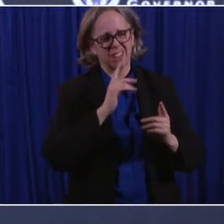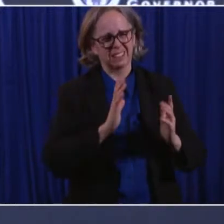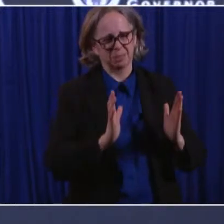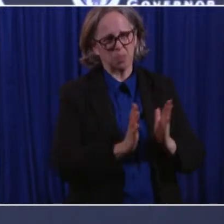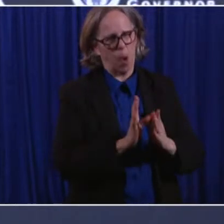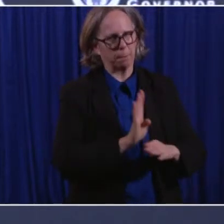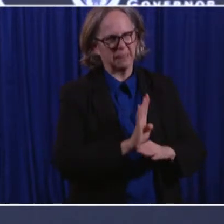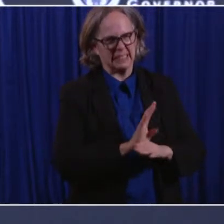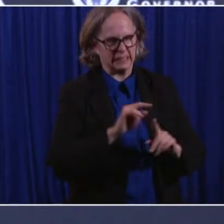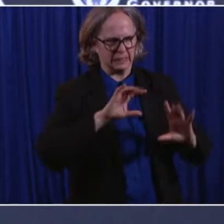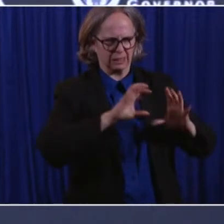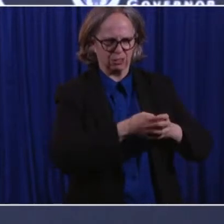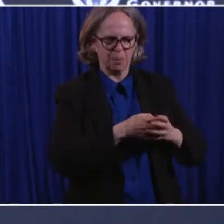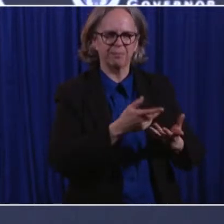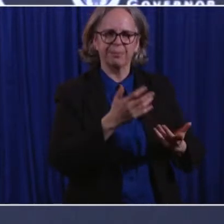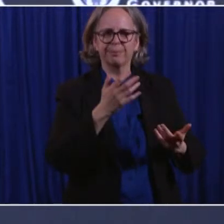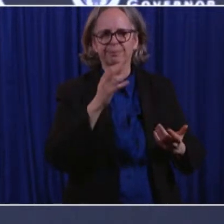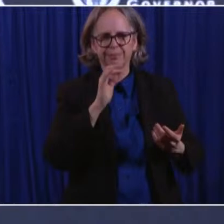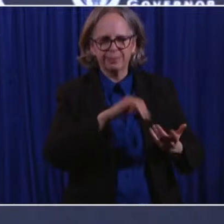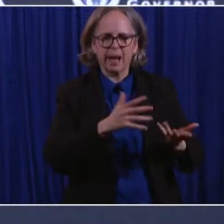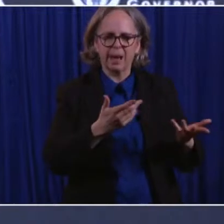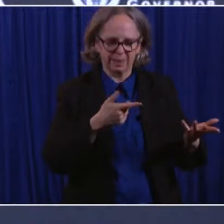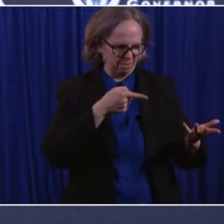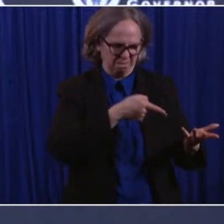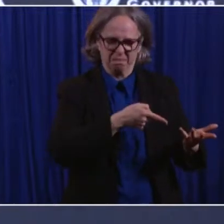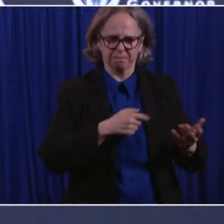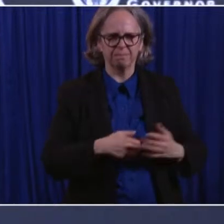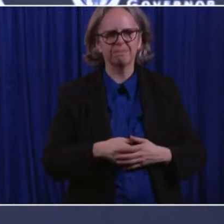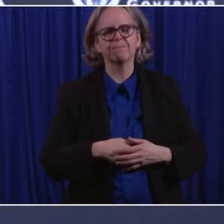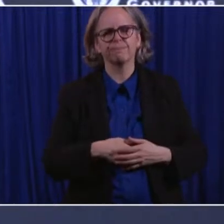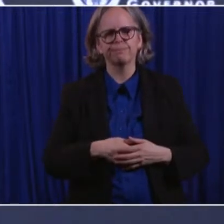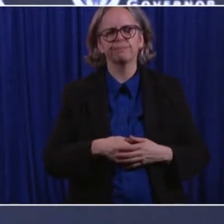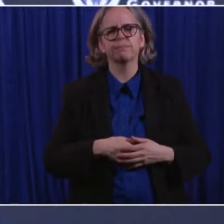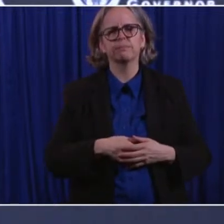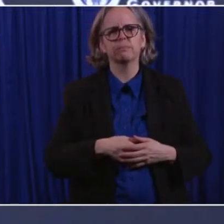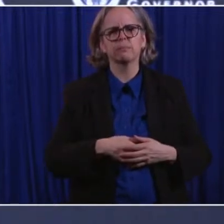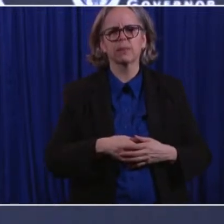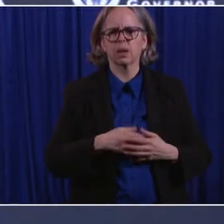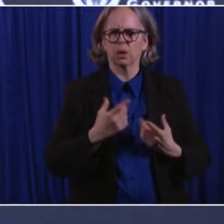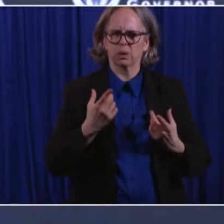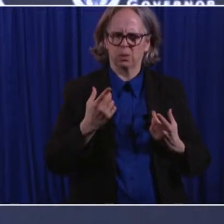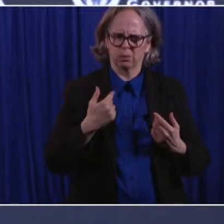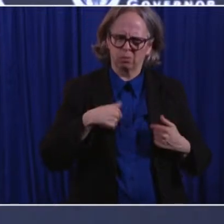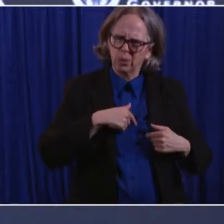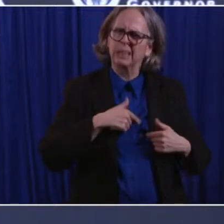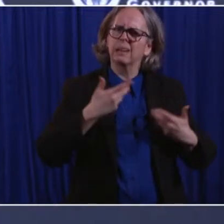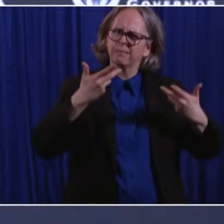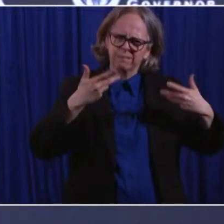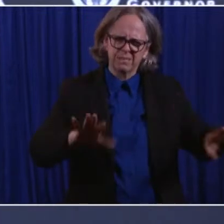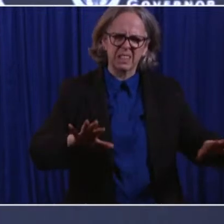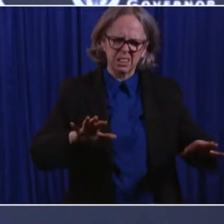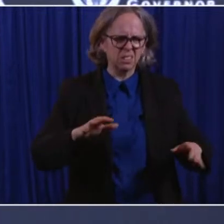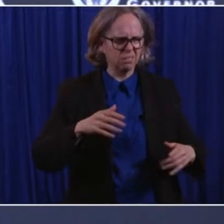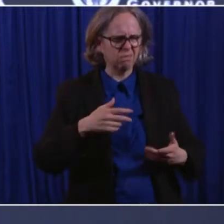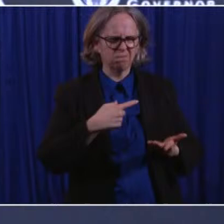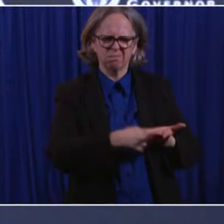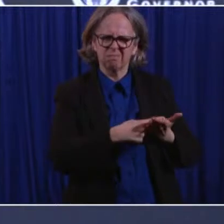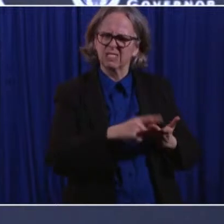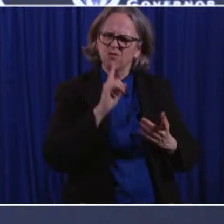average Ohio business person, we did something that I think is unique in